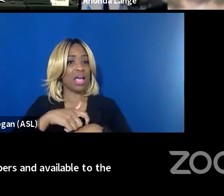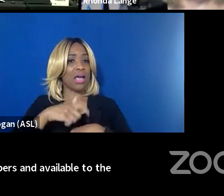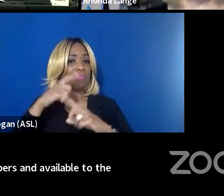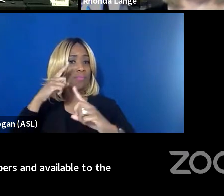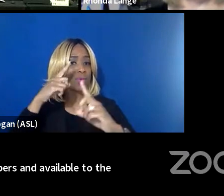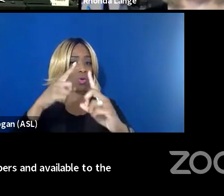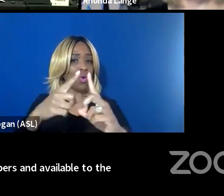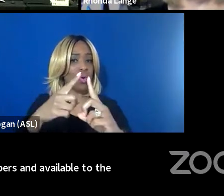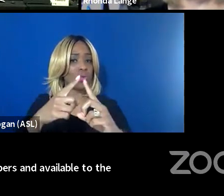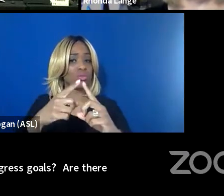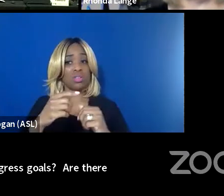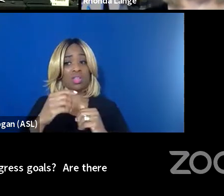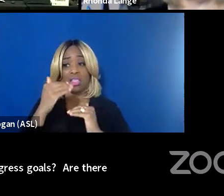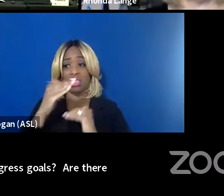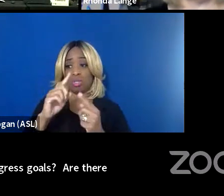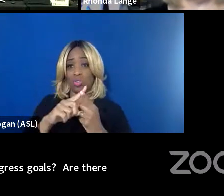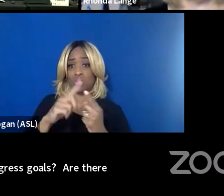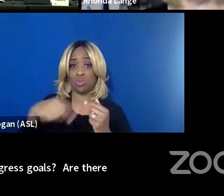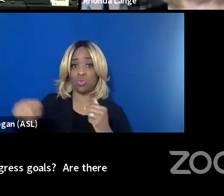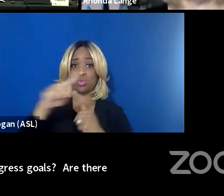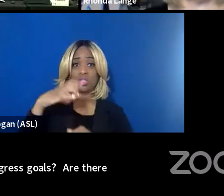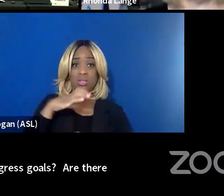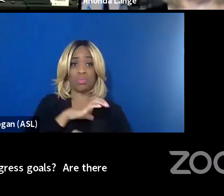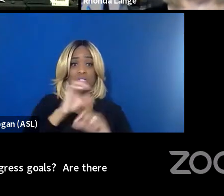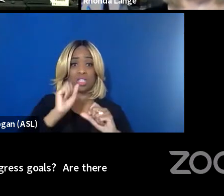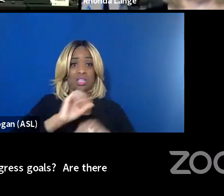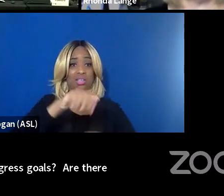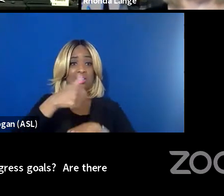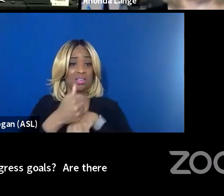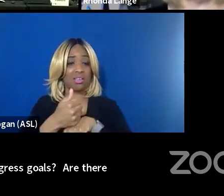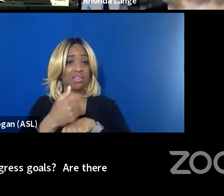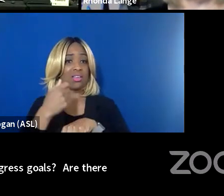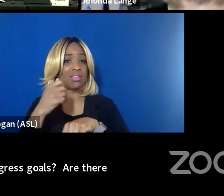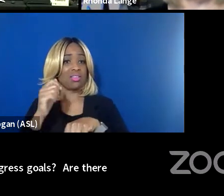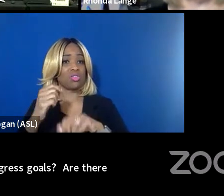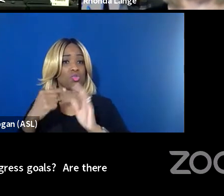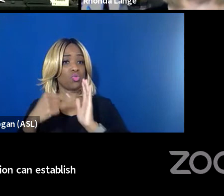limits to what this commission can establish as representative for the state?